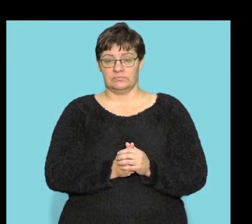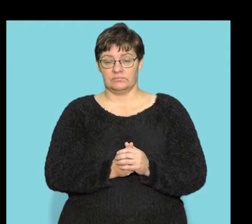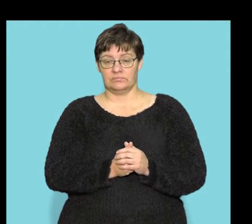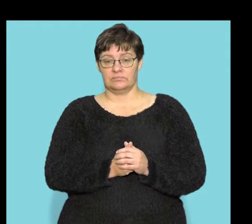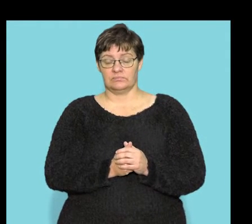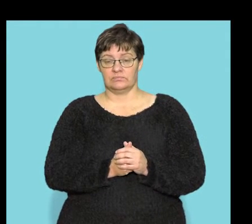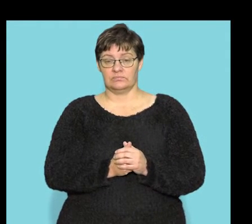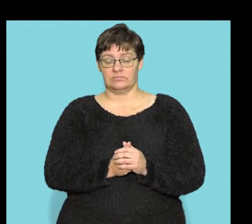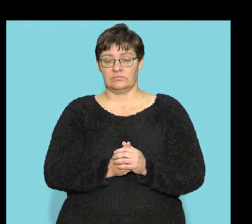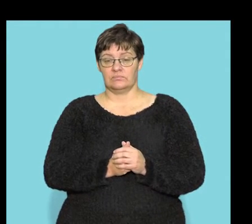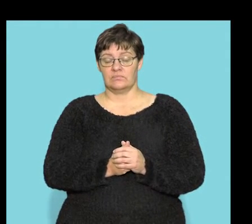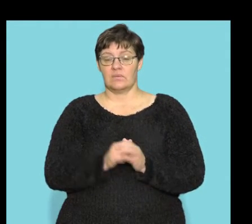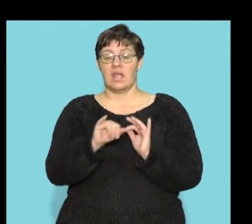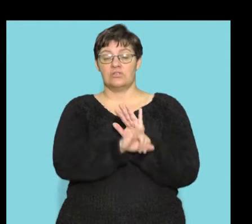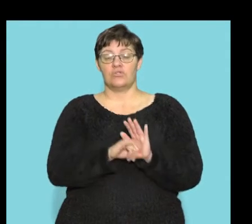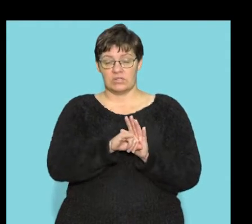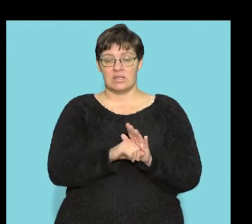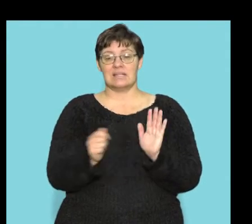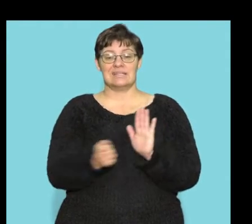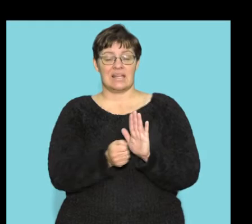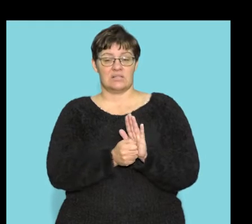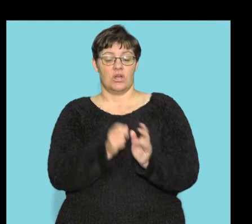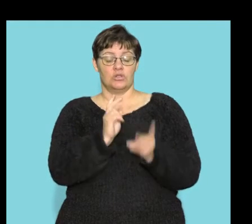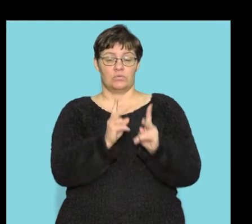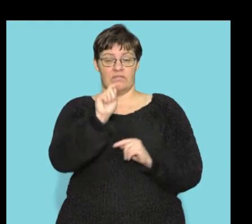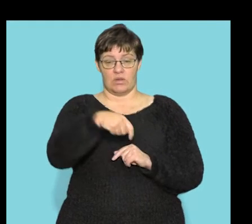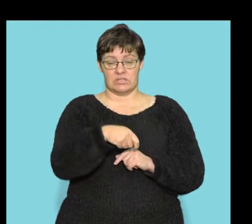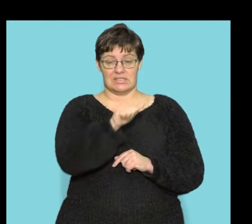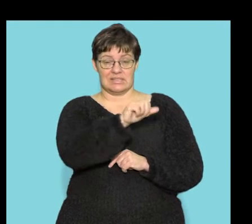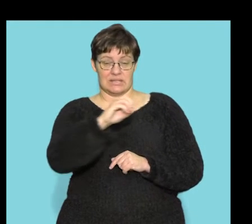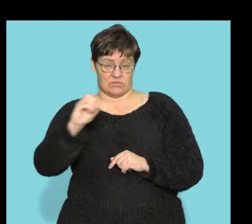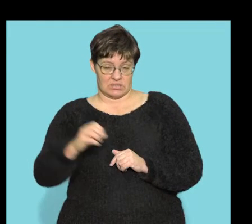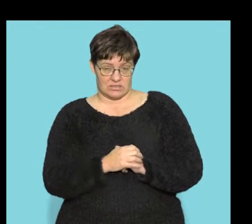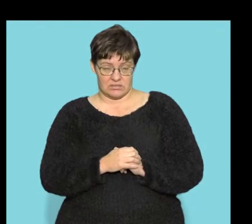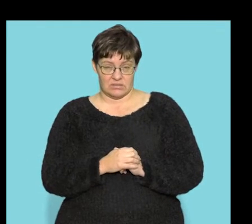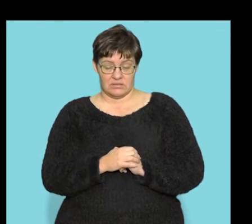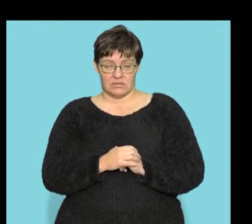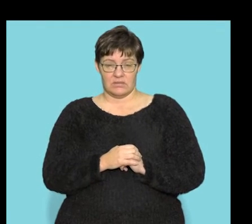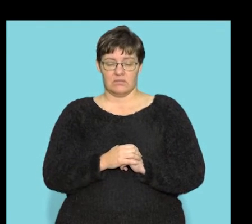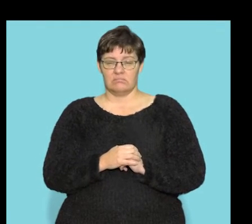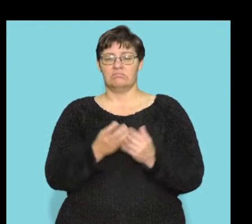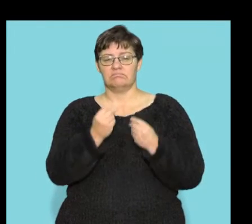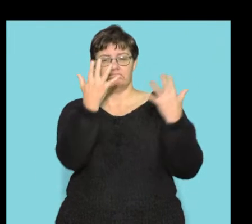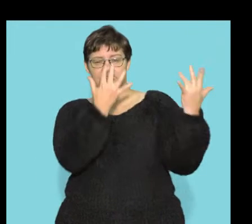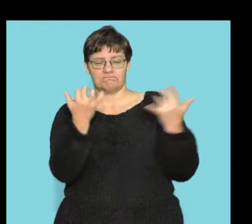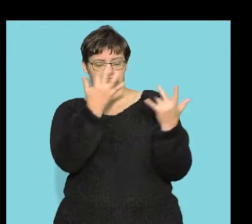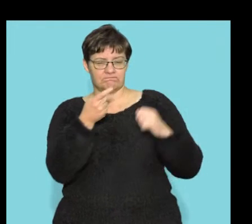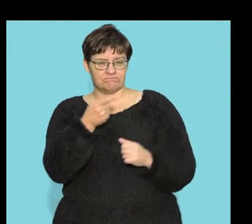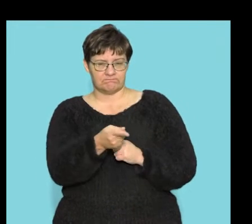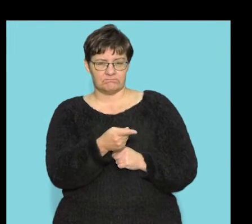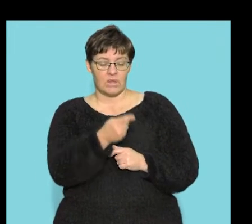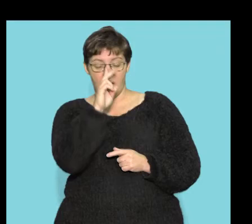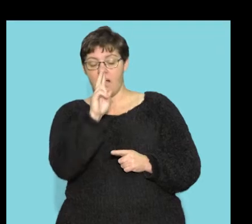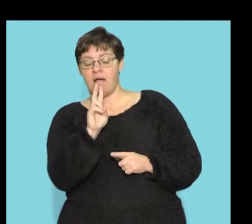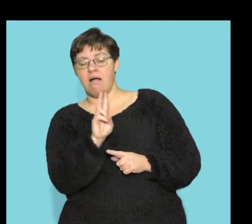here we go, insurance allocated to sales was 12,600. So here, if you're doing your calculation,